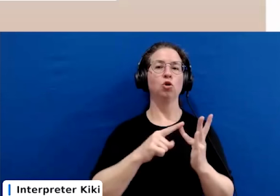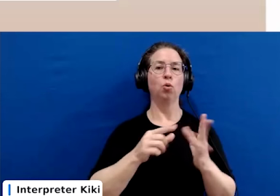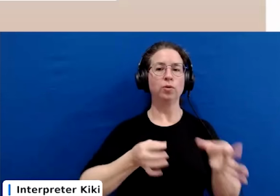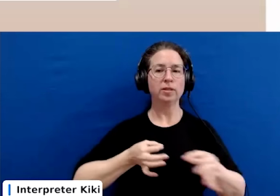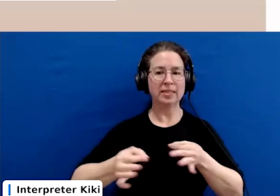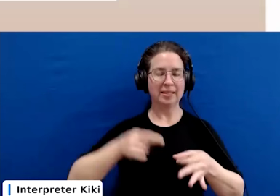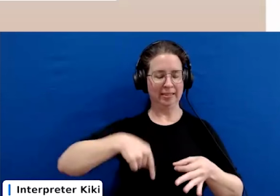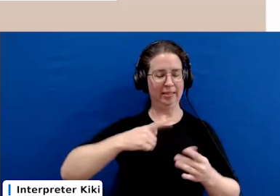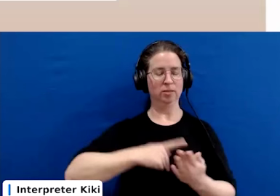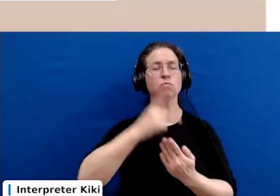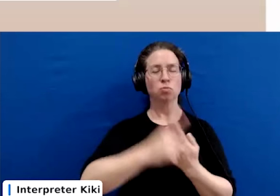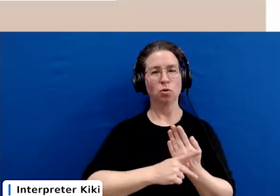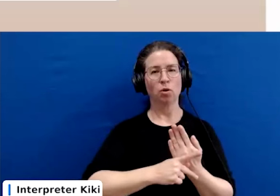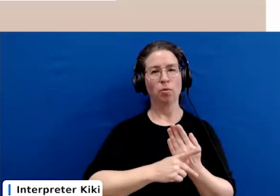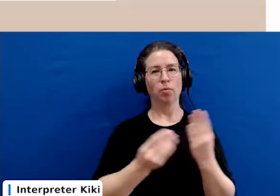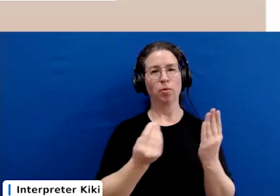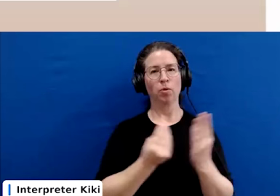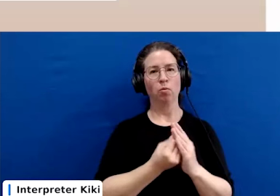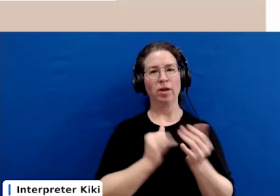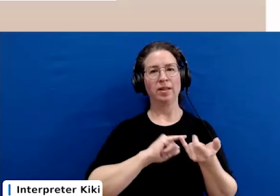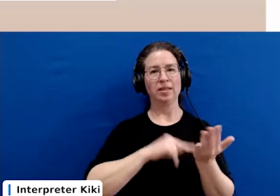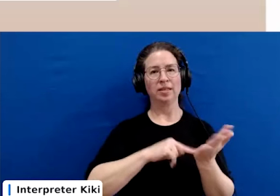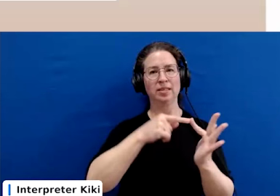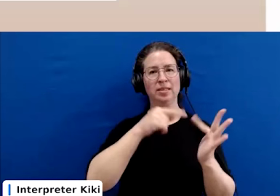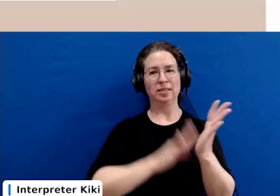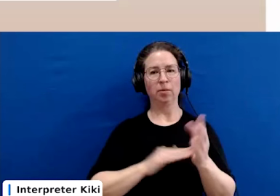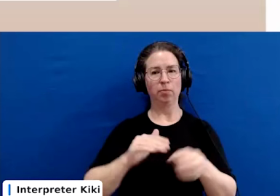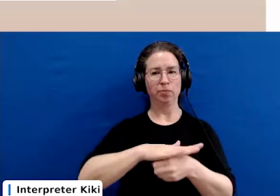program in consultation with the STEM sector.